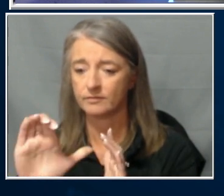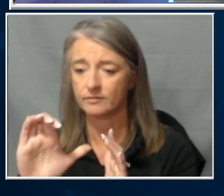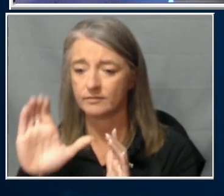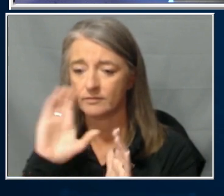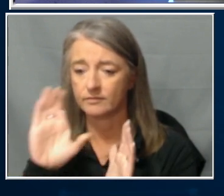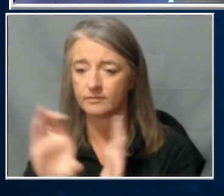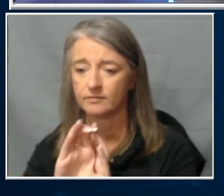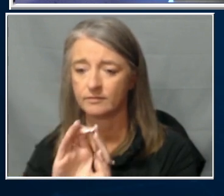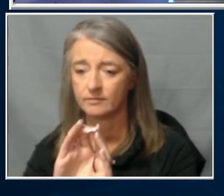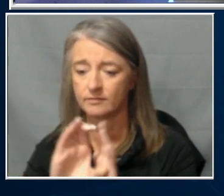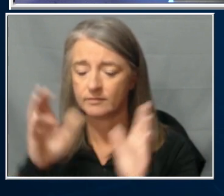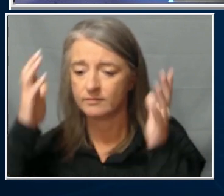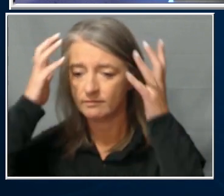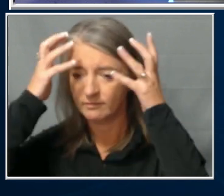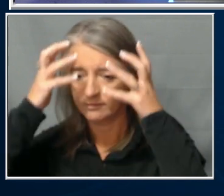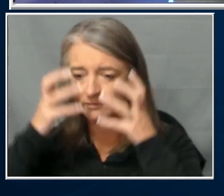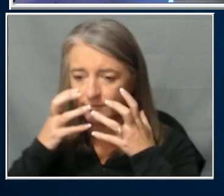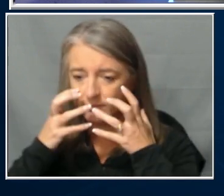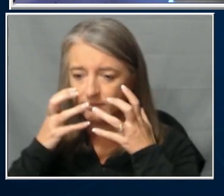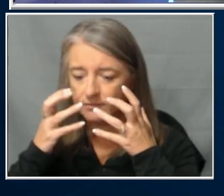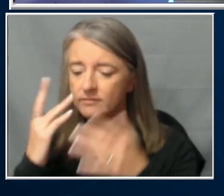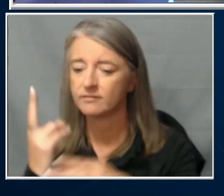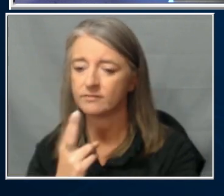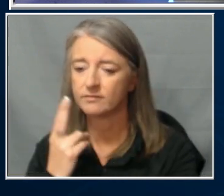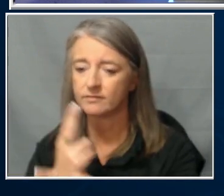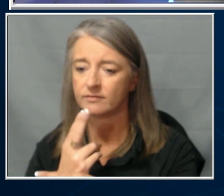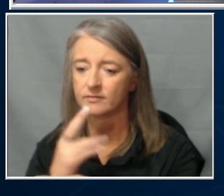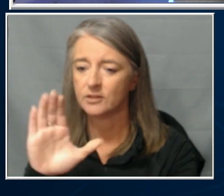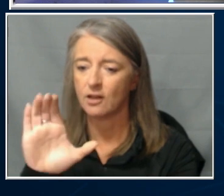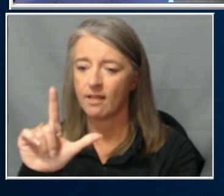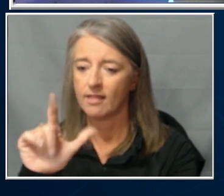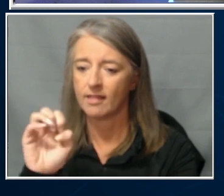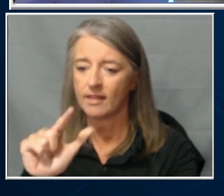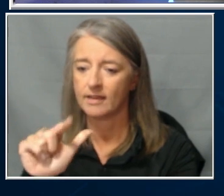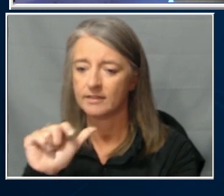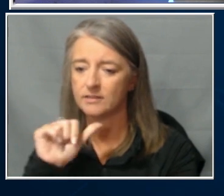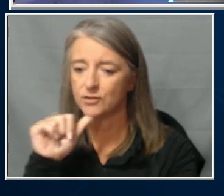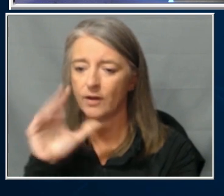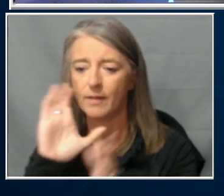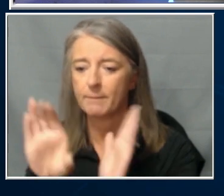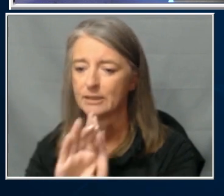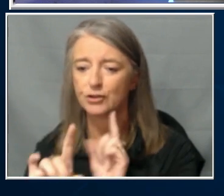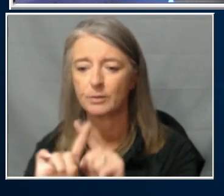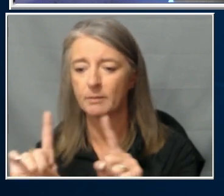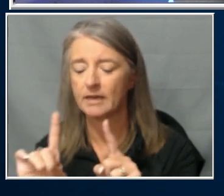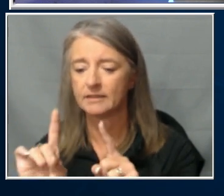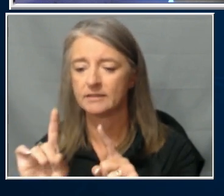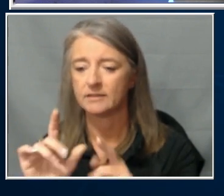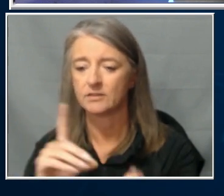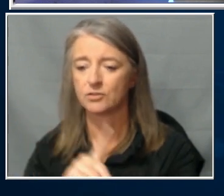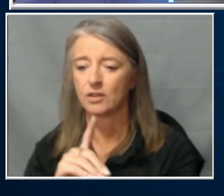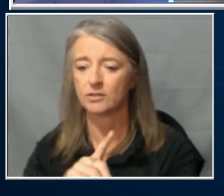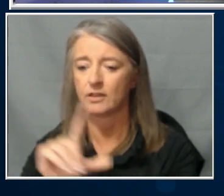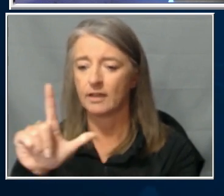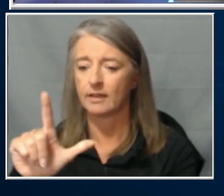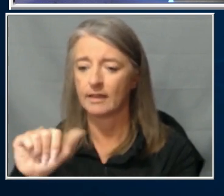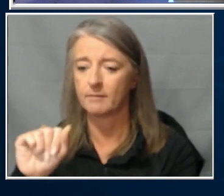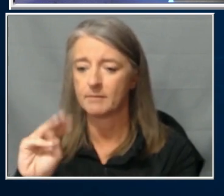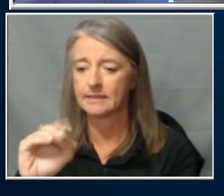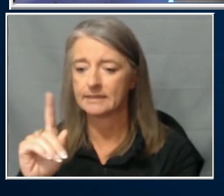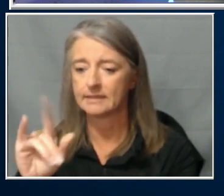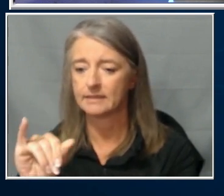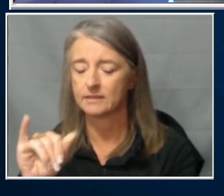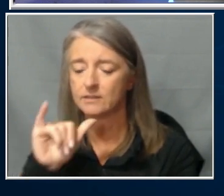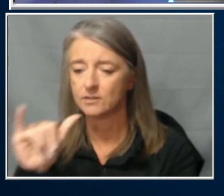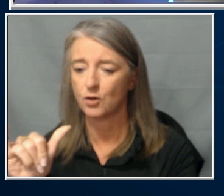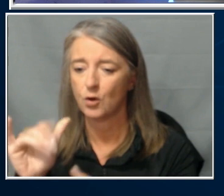mask that goes on is on his leg. We don't have that picture, but Dr. Leminska, in all fairness, people don't complain about the